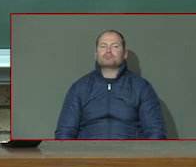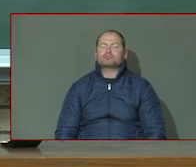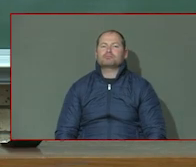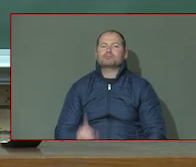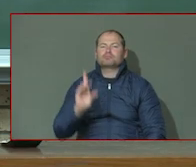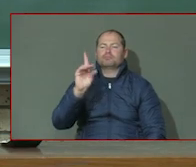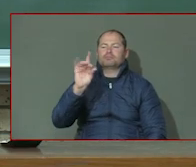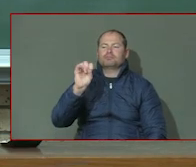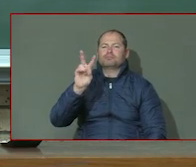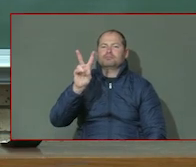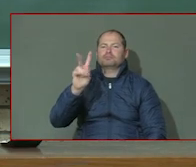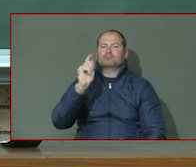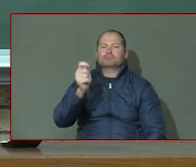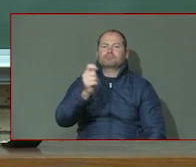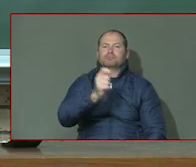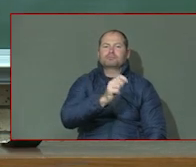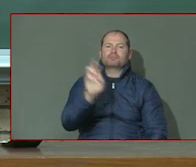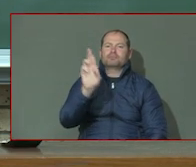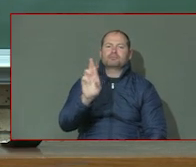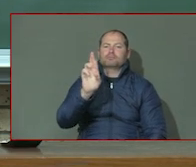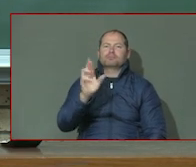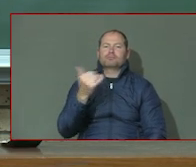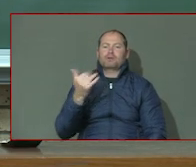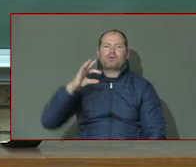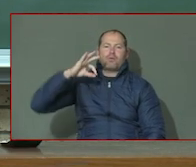Dividend payout rate is how much of your profits do you